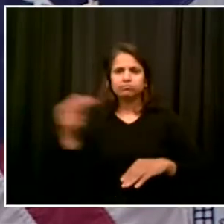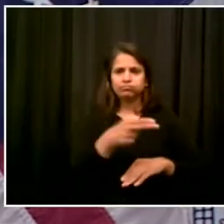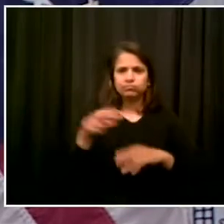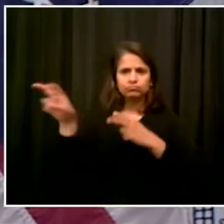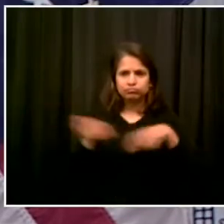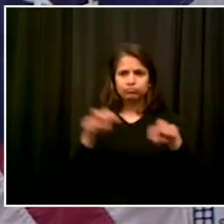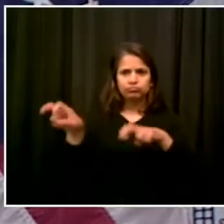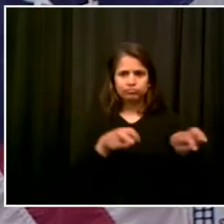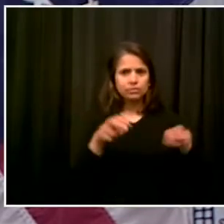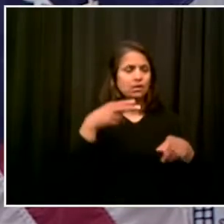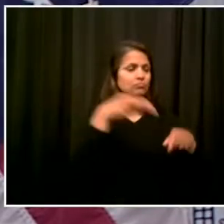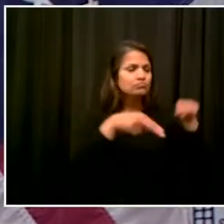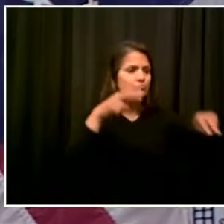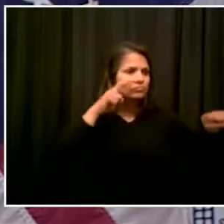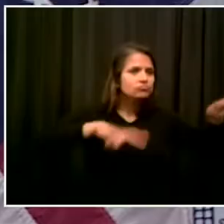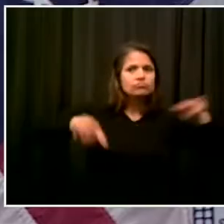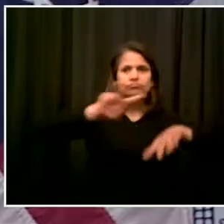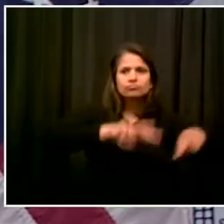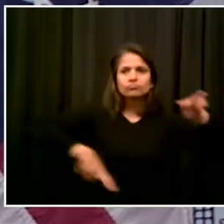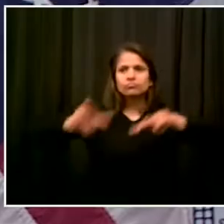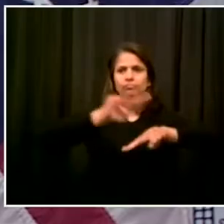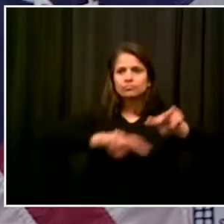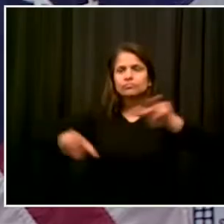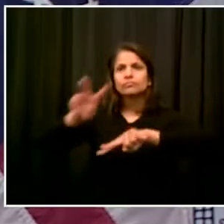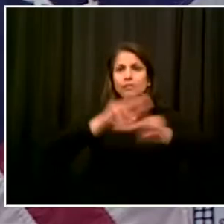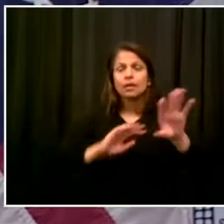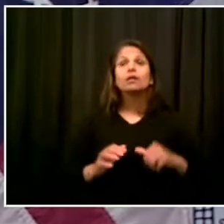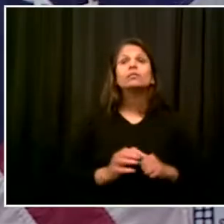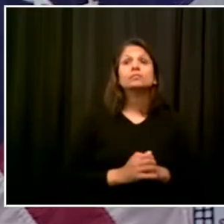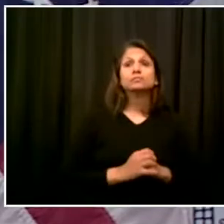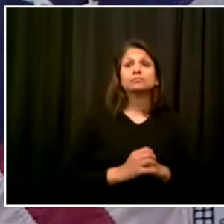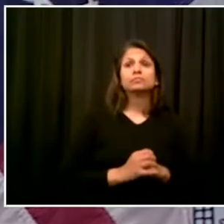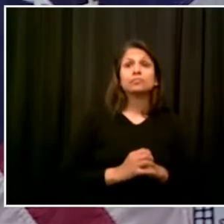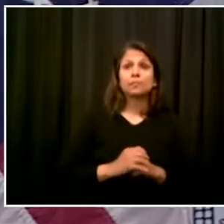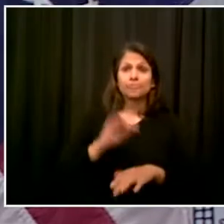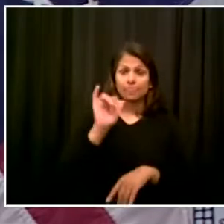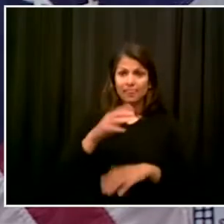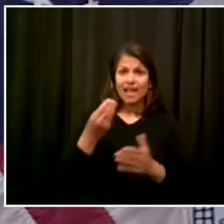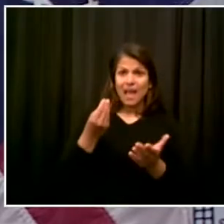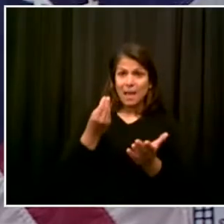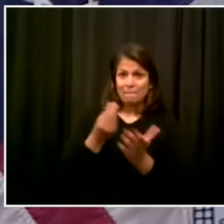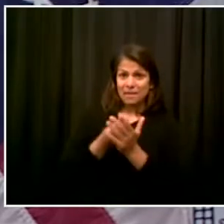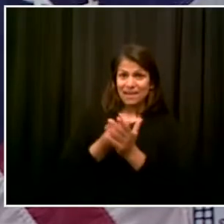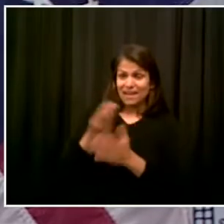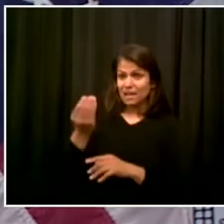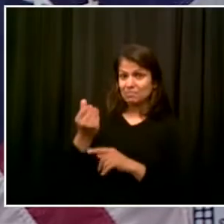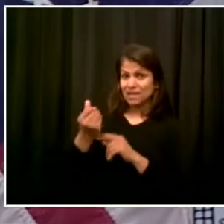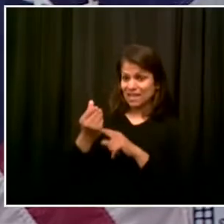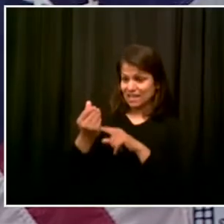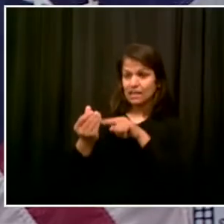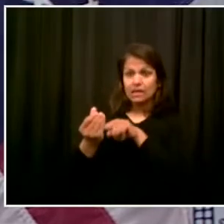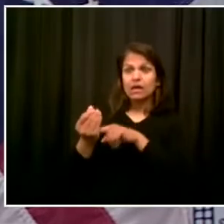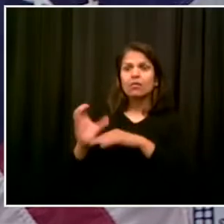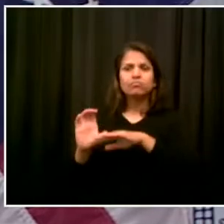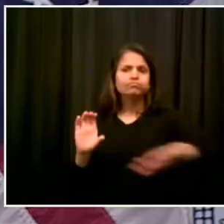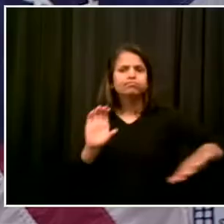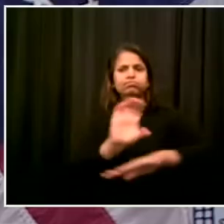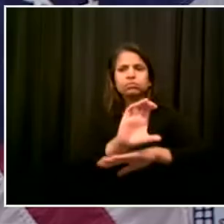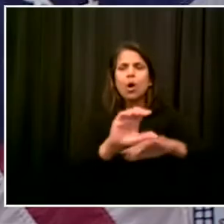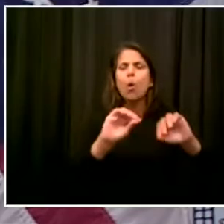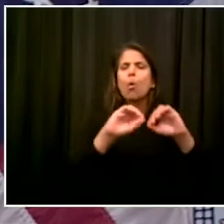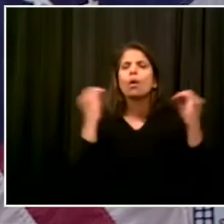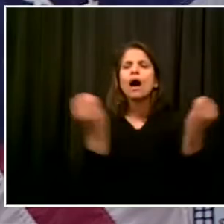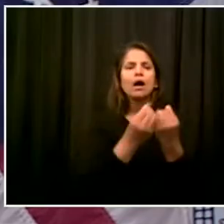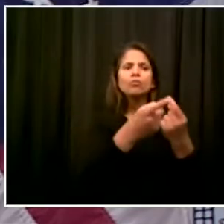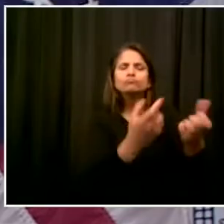weeks ago. Every single Cure Violence movement crisis management system organization got additional resources. We want to keep adding to that